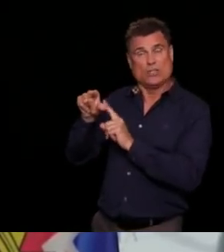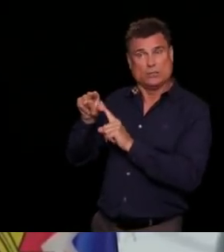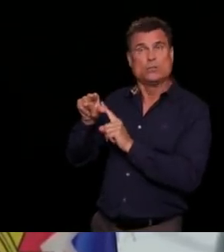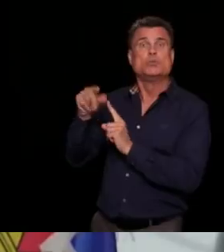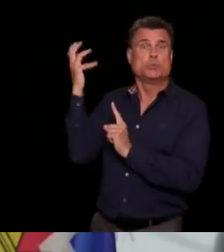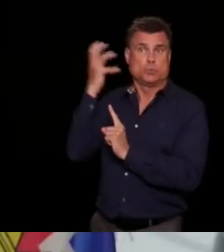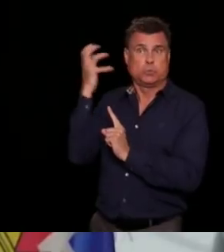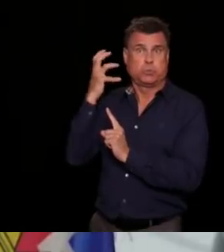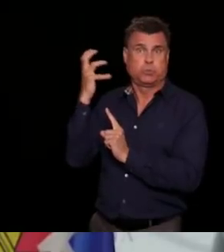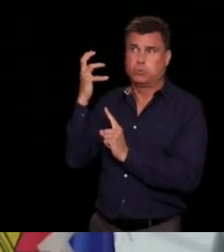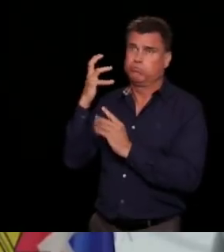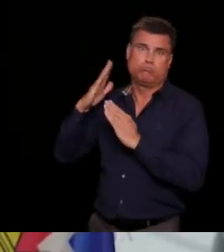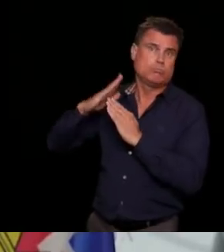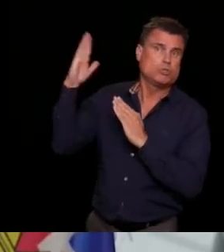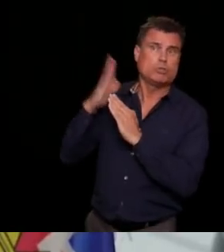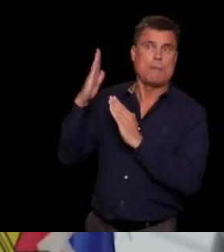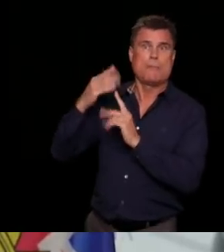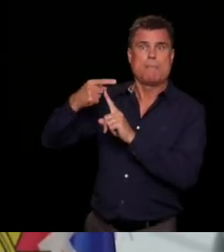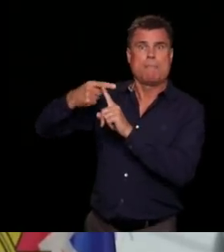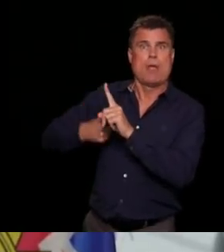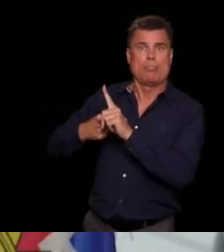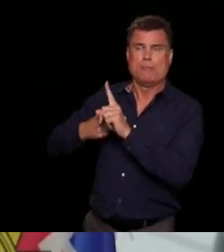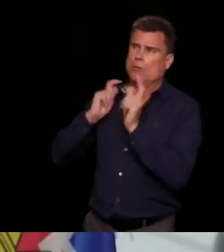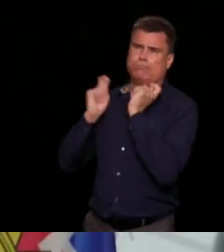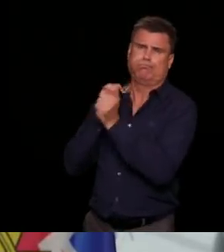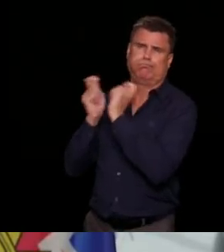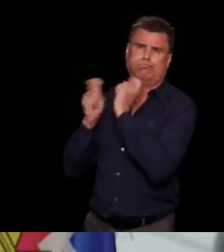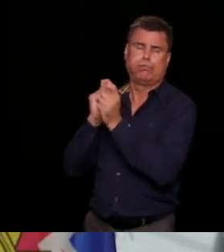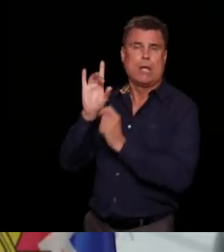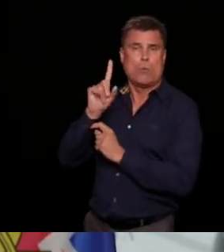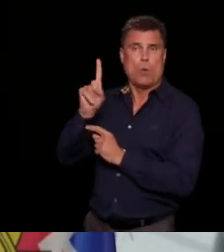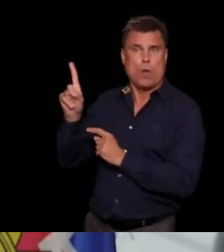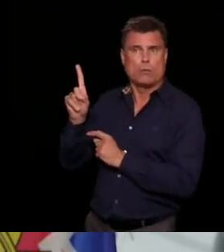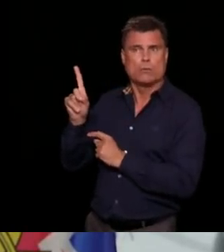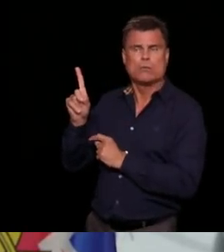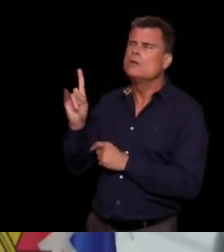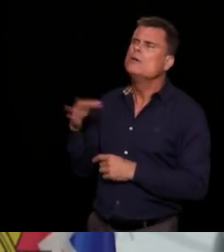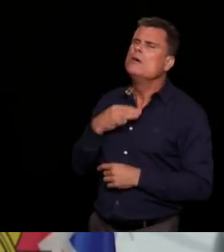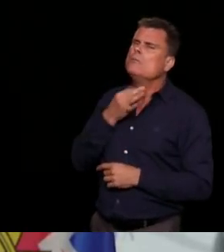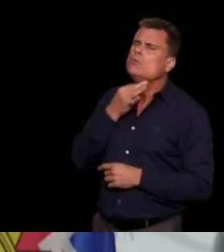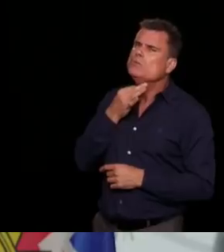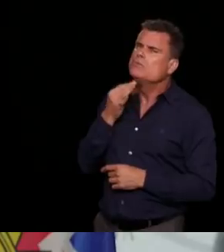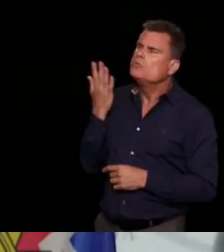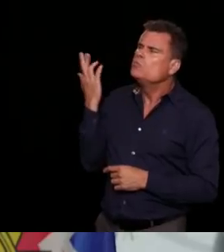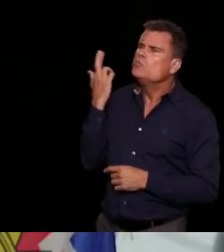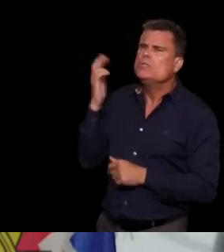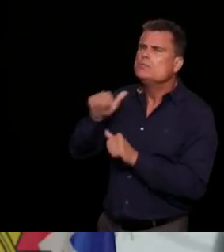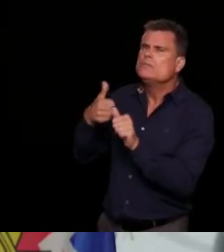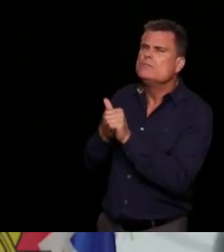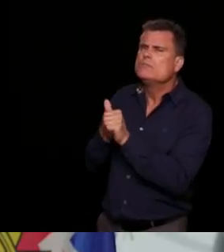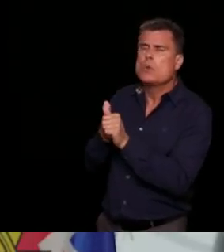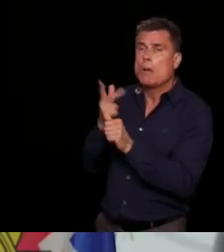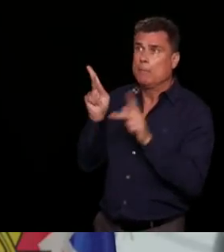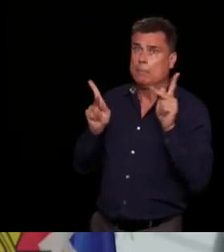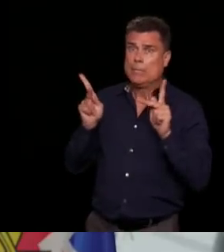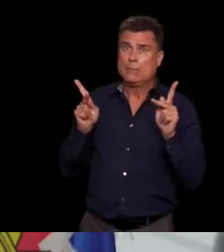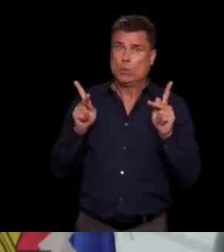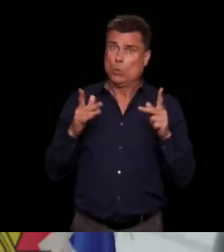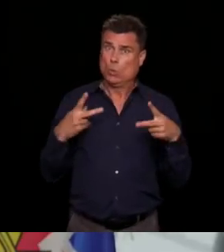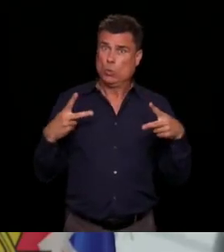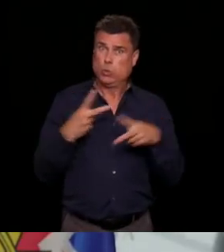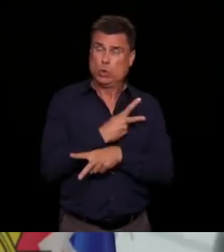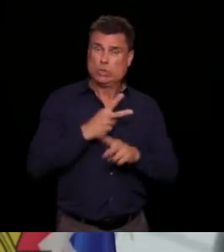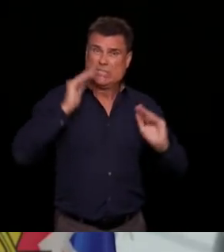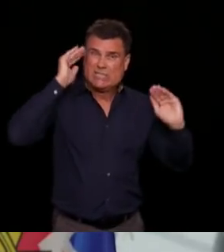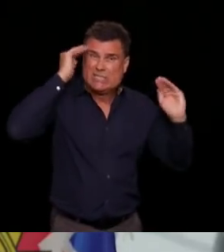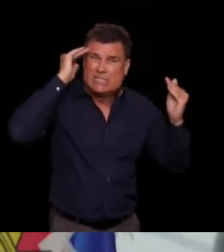than any month dating back till March. I'm just wondering, is that an indication that the public feels a lot of anxiety right now, that more